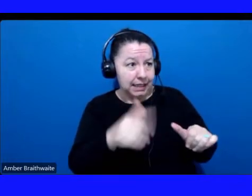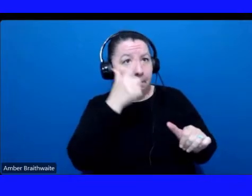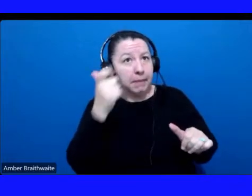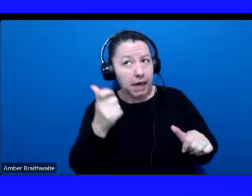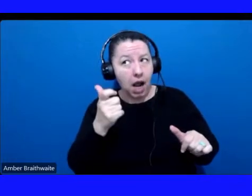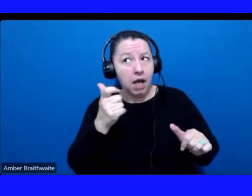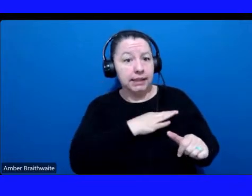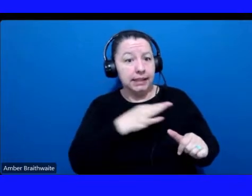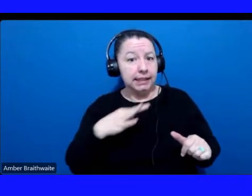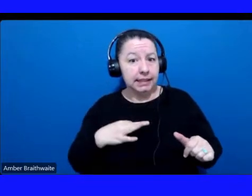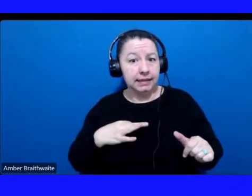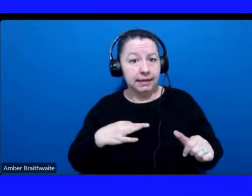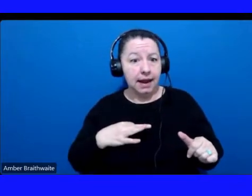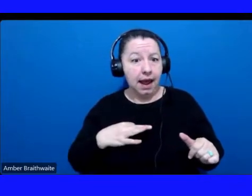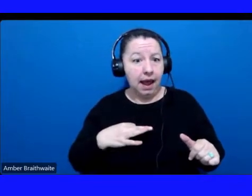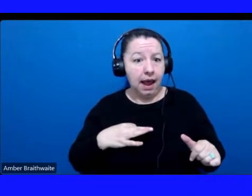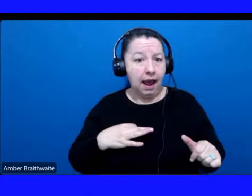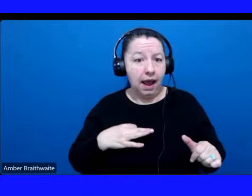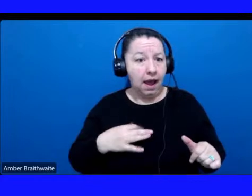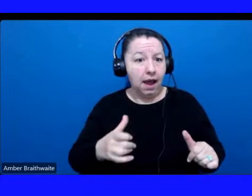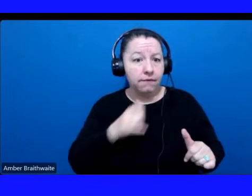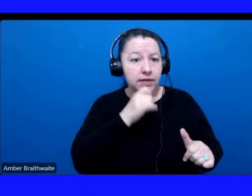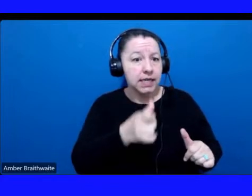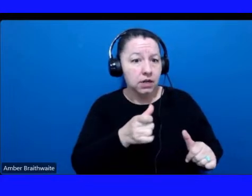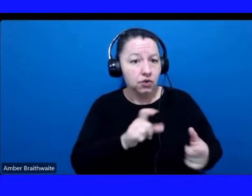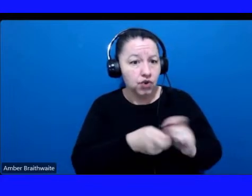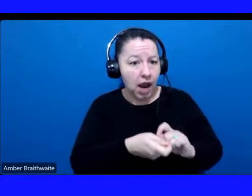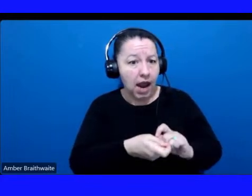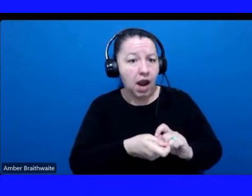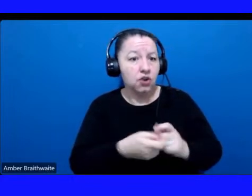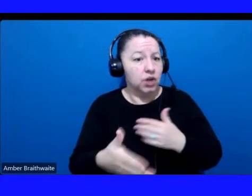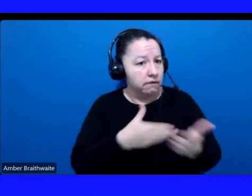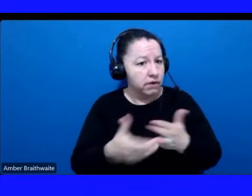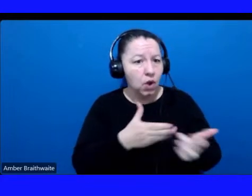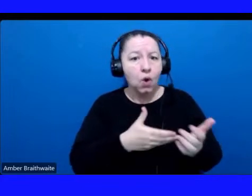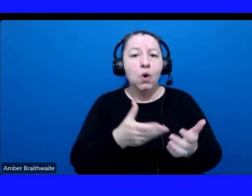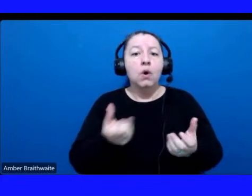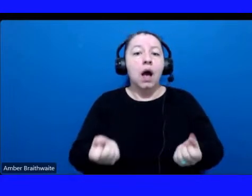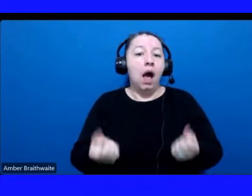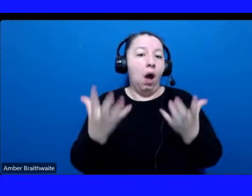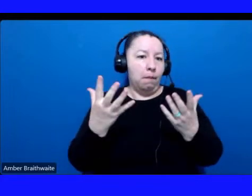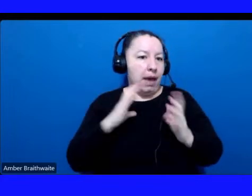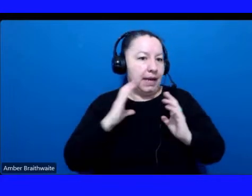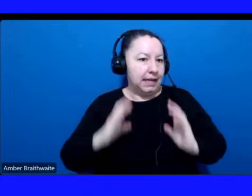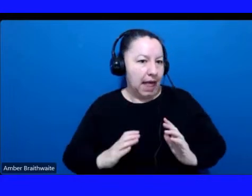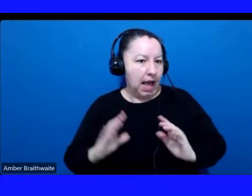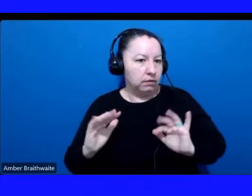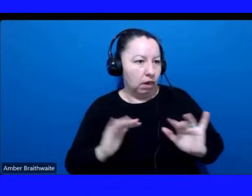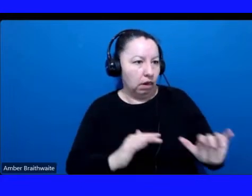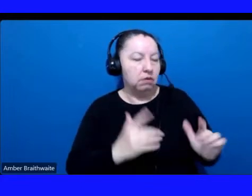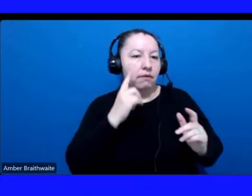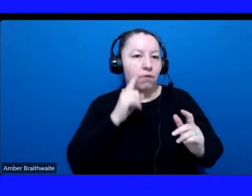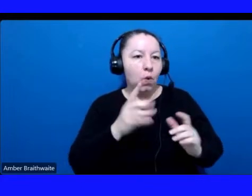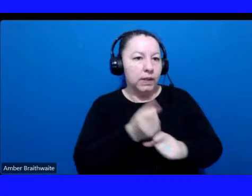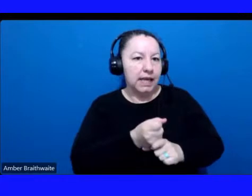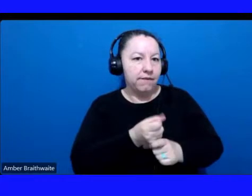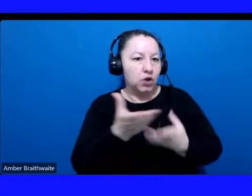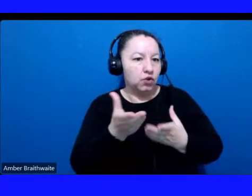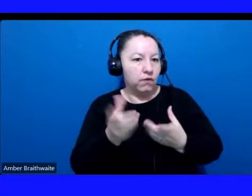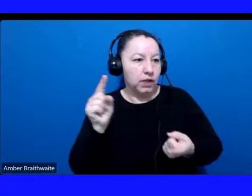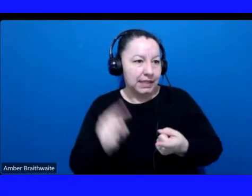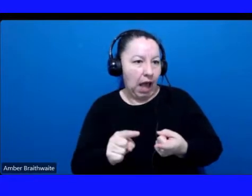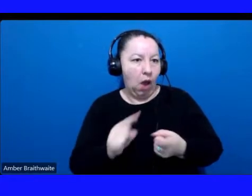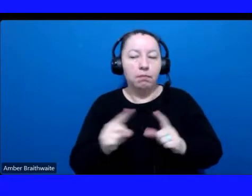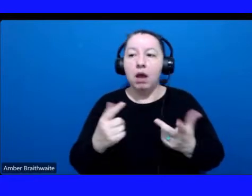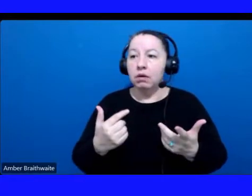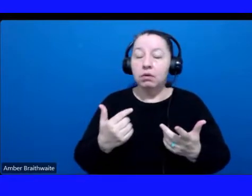at all? No questions. Thank you. Mitch, any comments or questions? No, I think this is clearly a very important service,